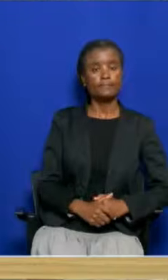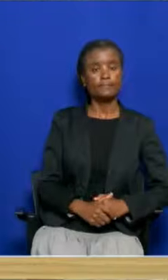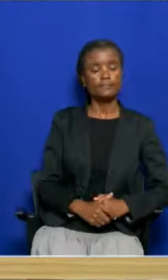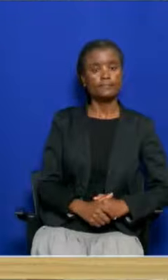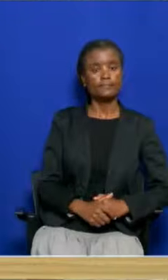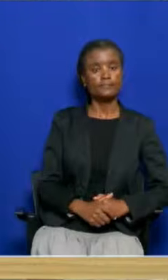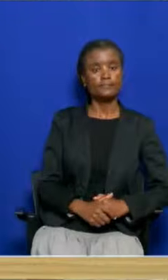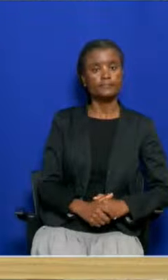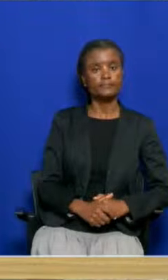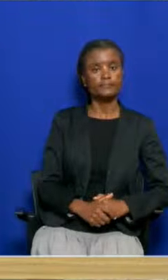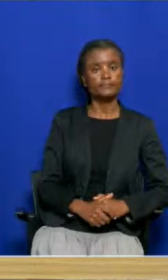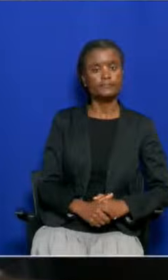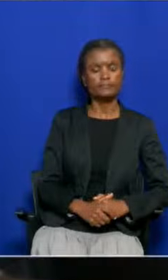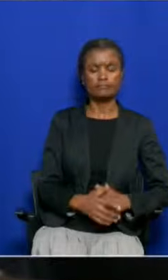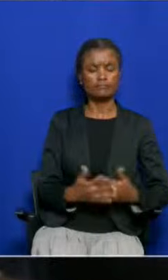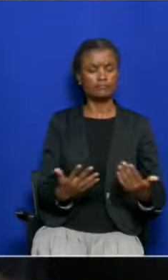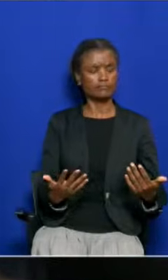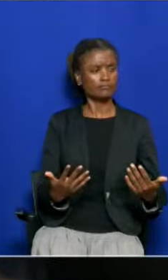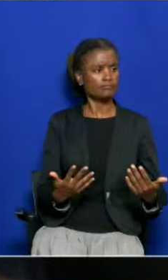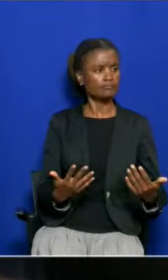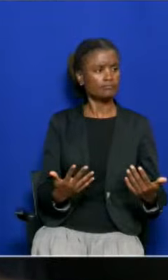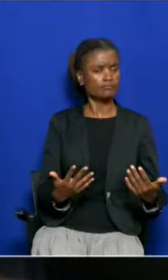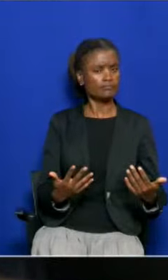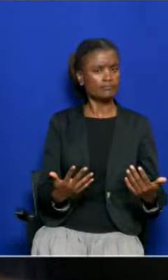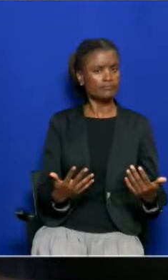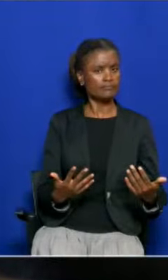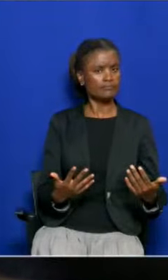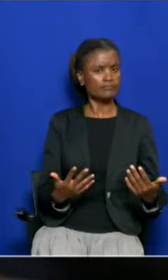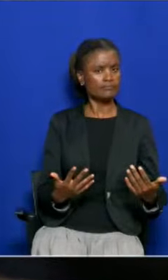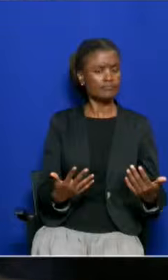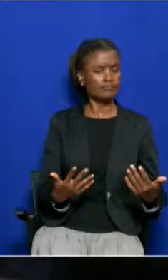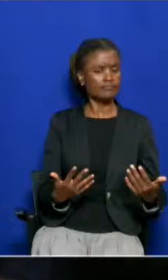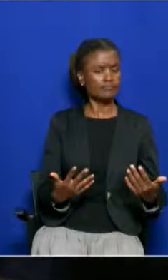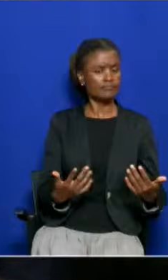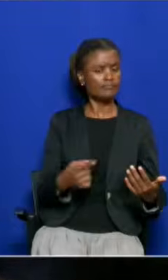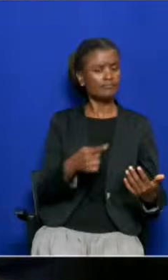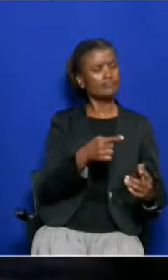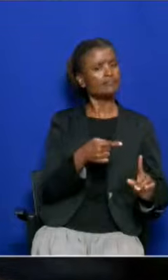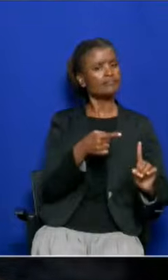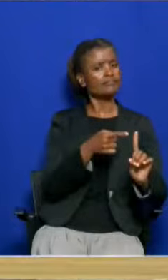And what did that have to do with Mr. Mkati Mswazi?